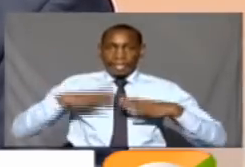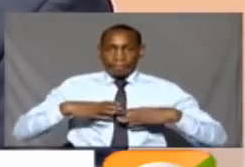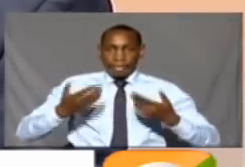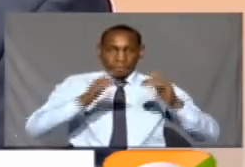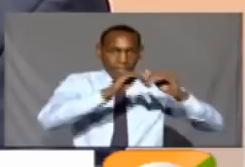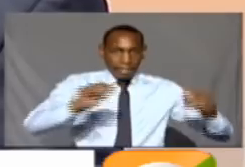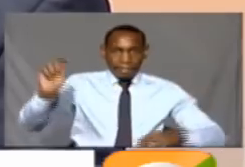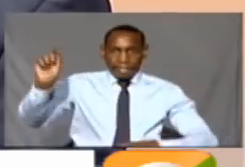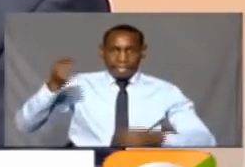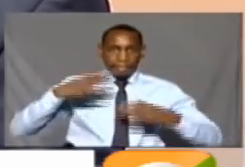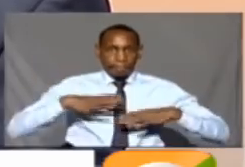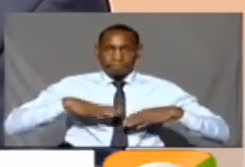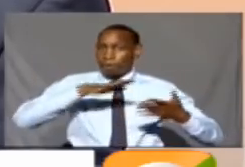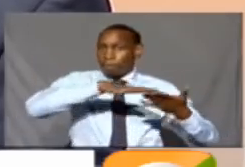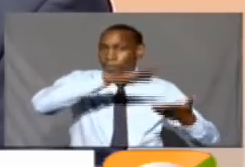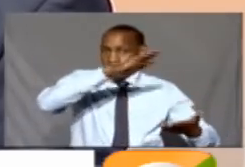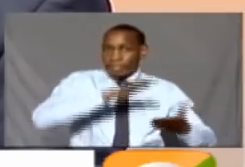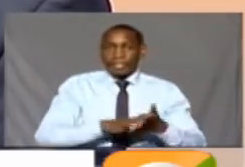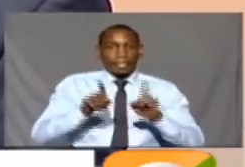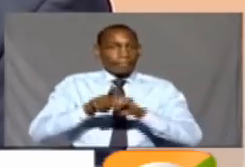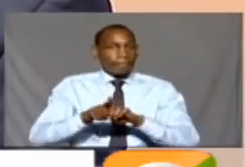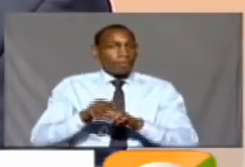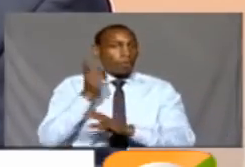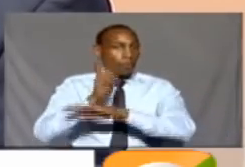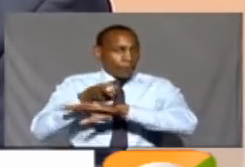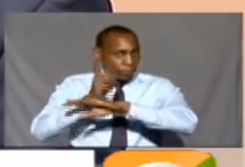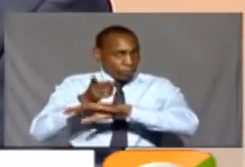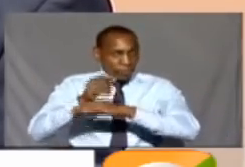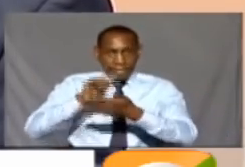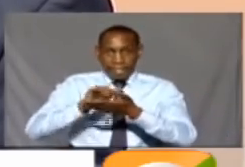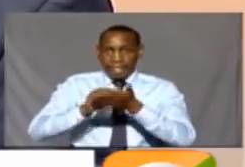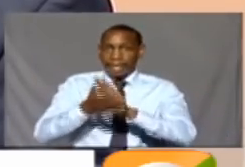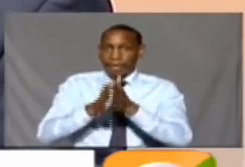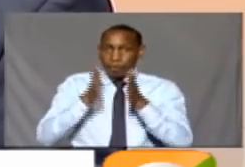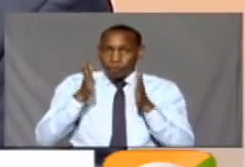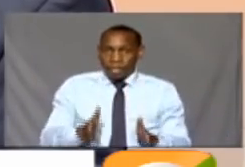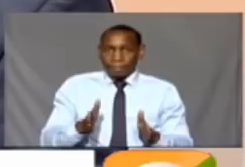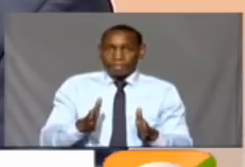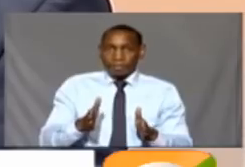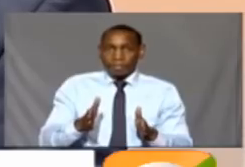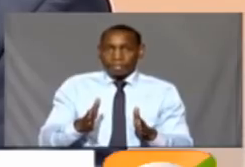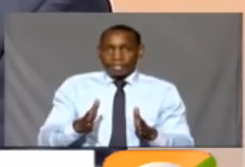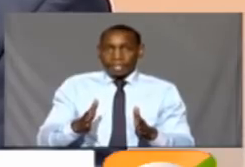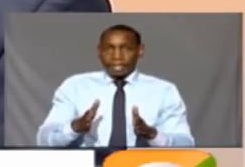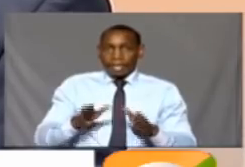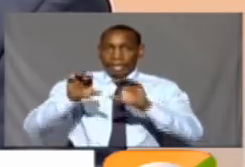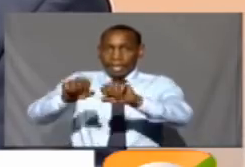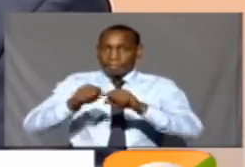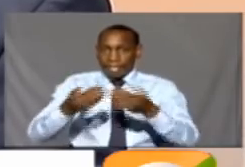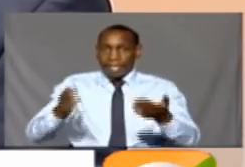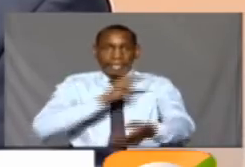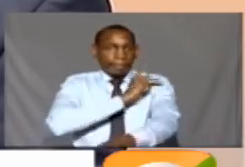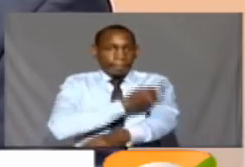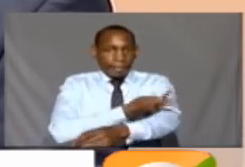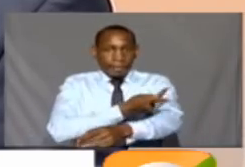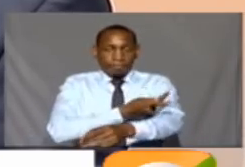Kenyans even more. And I cautioned that nobody should arrogate themselves any authority or power